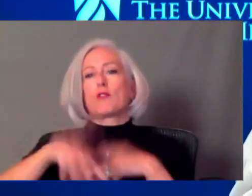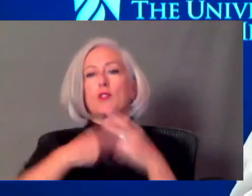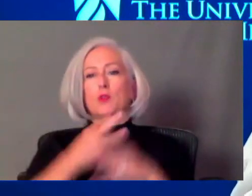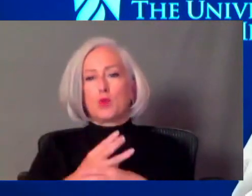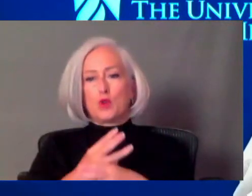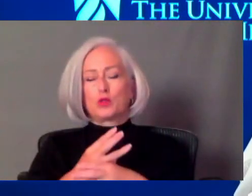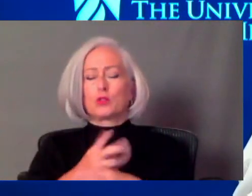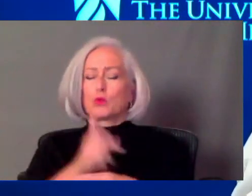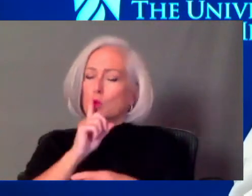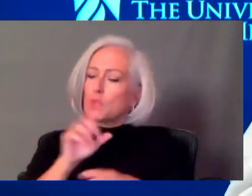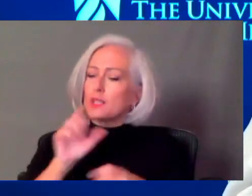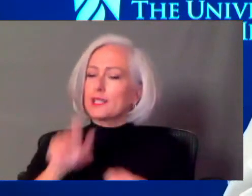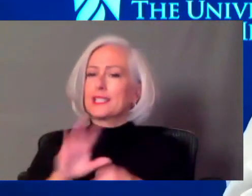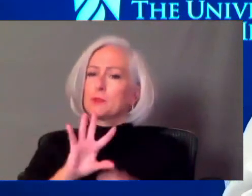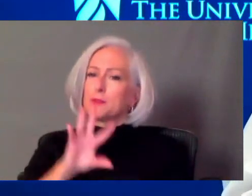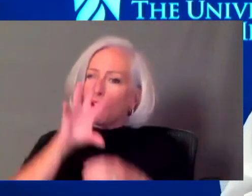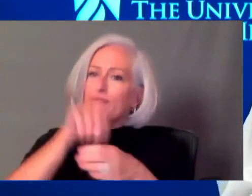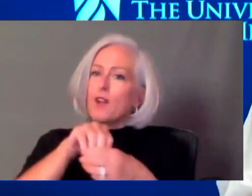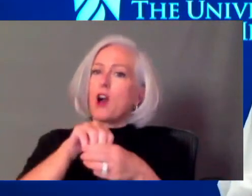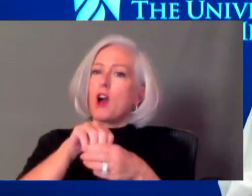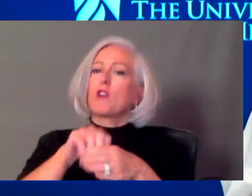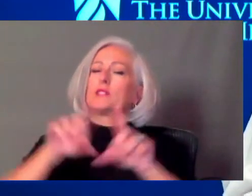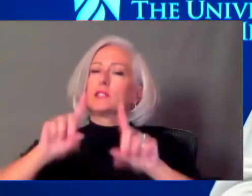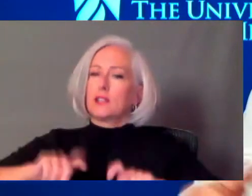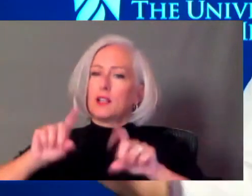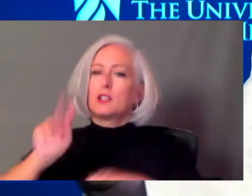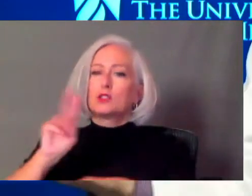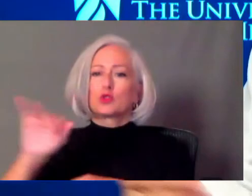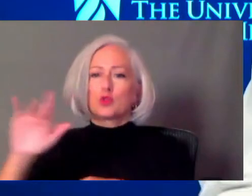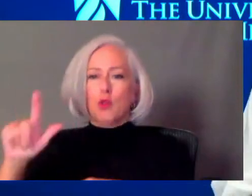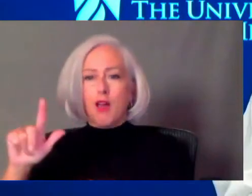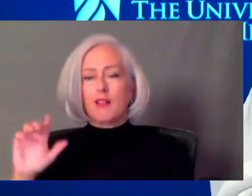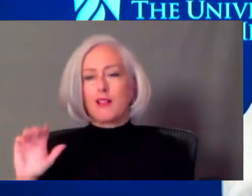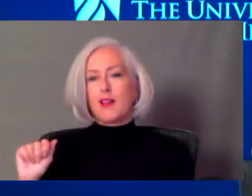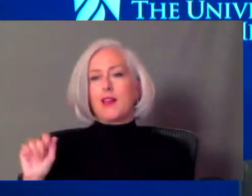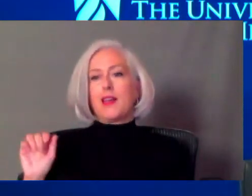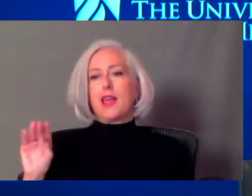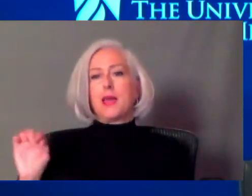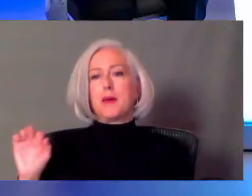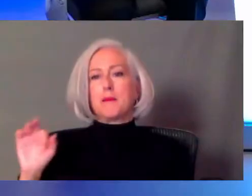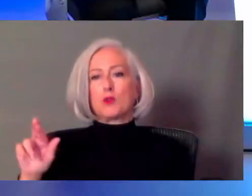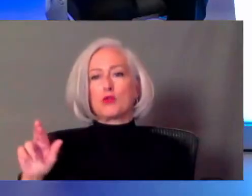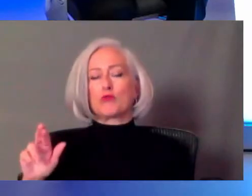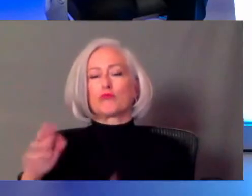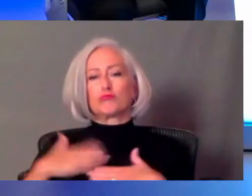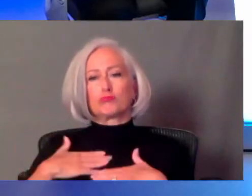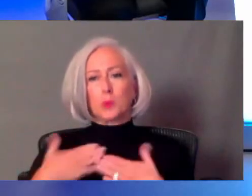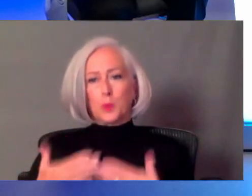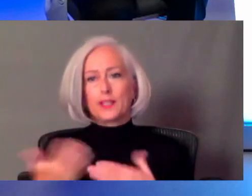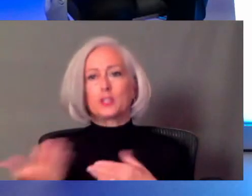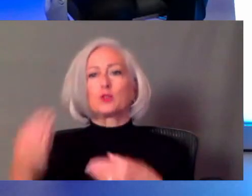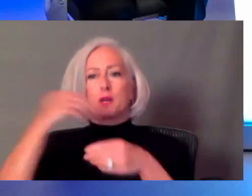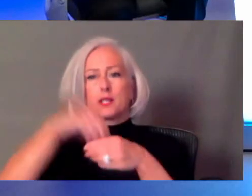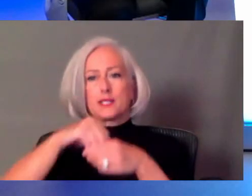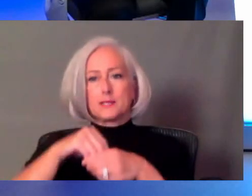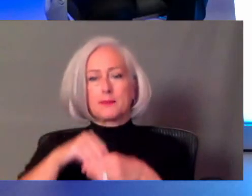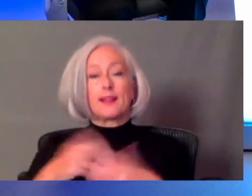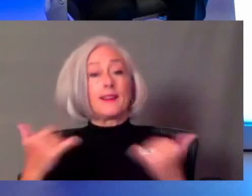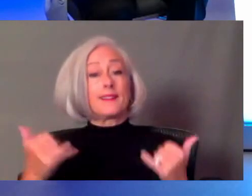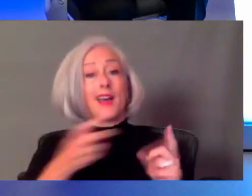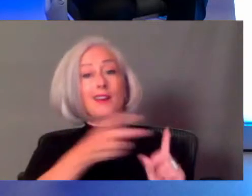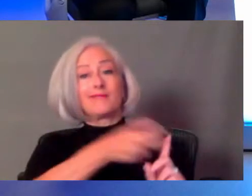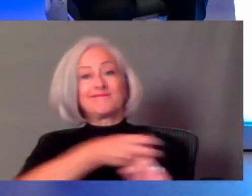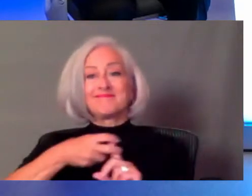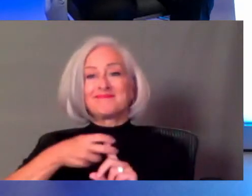after recovering from COVID. Just tell us a little bit about that, first of all, and that experience. I'm doing much better. A